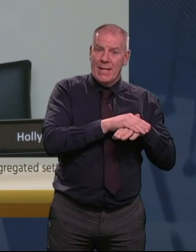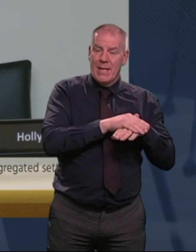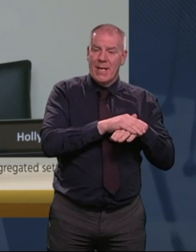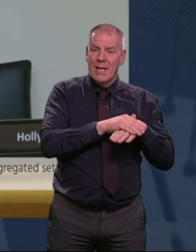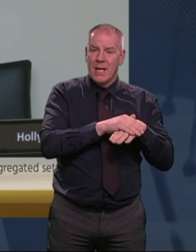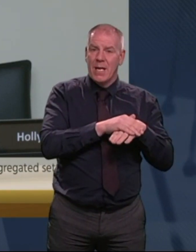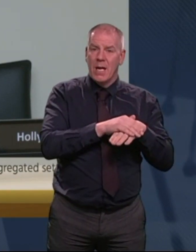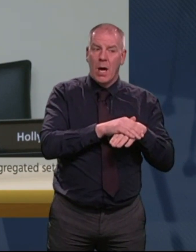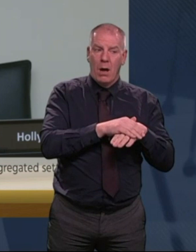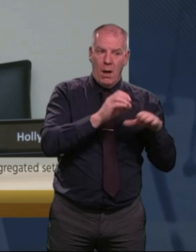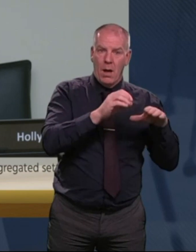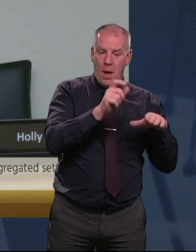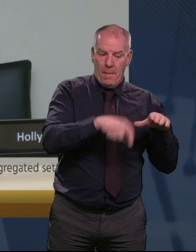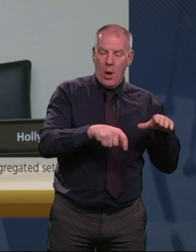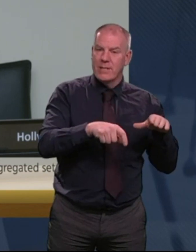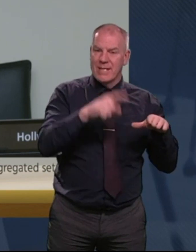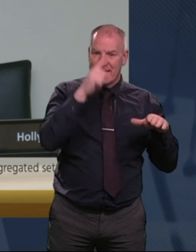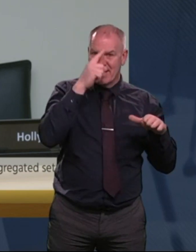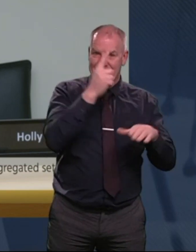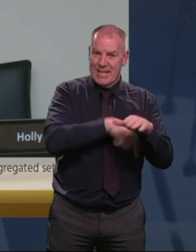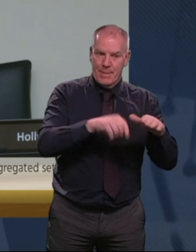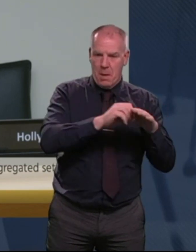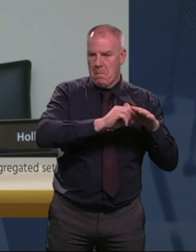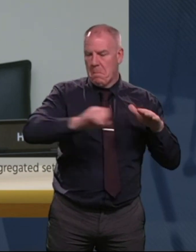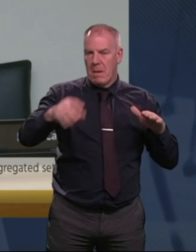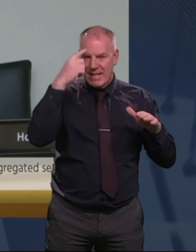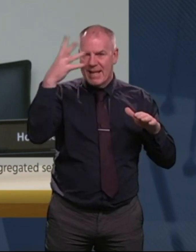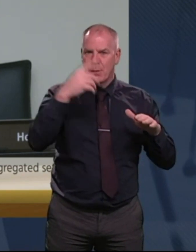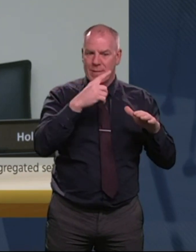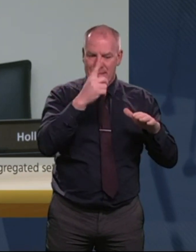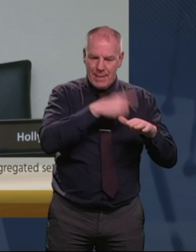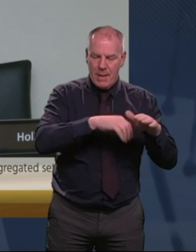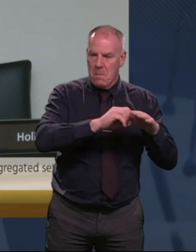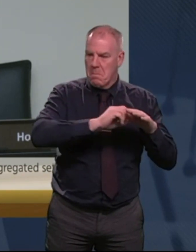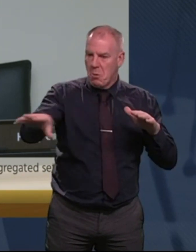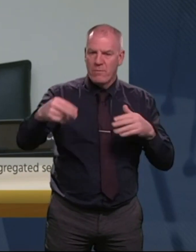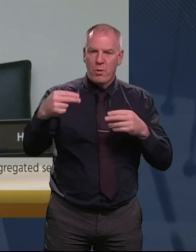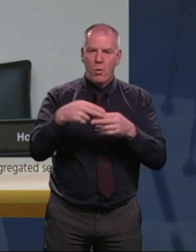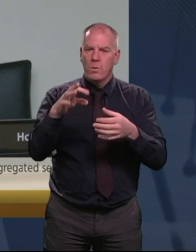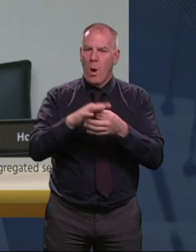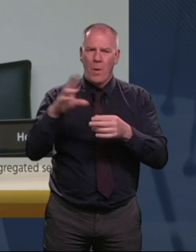individuals are forced into a nursing home without any choice, control or a transition plan.